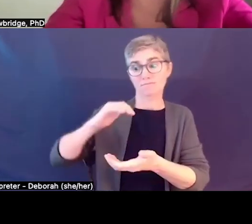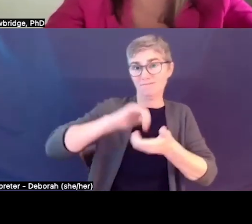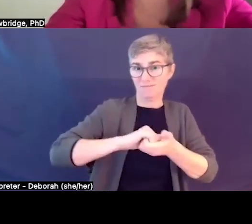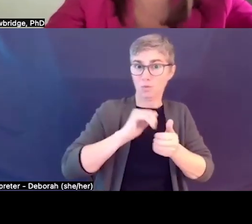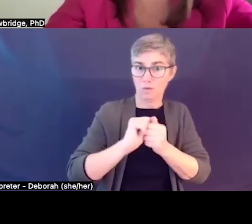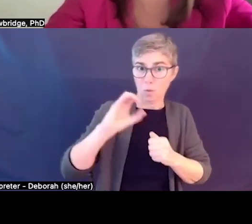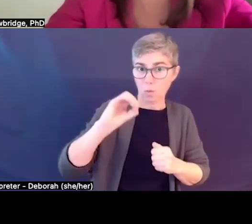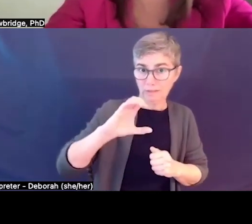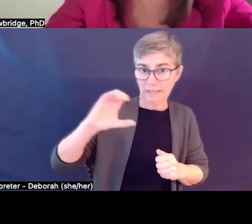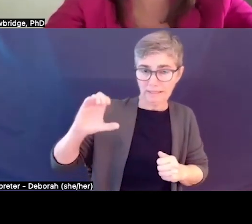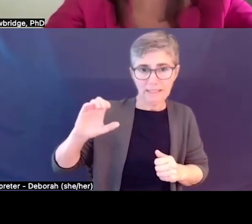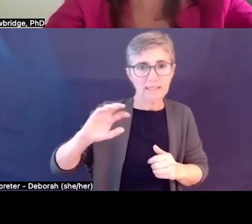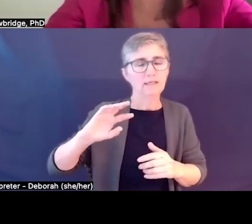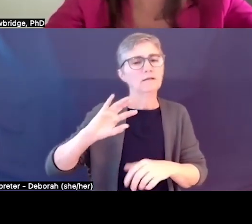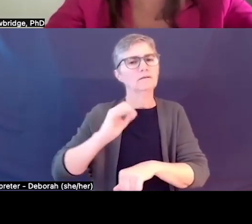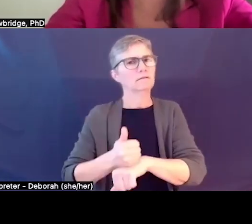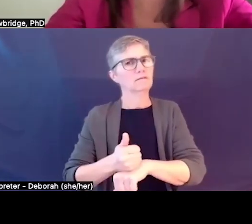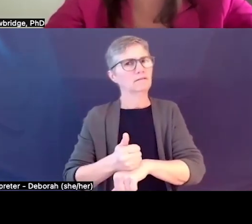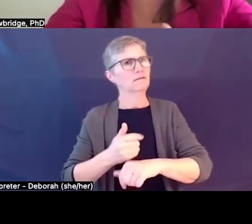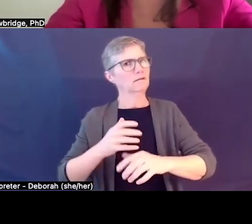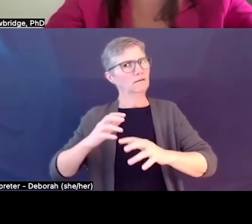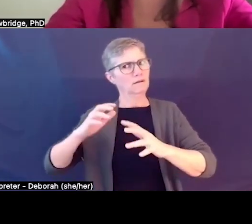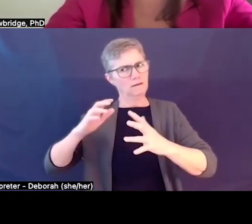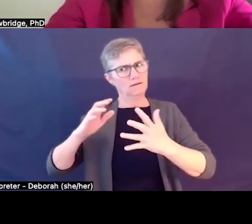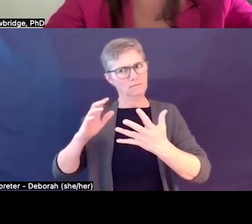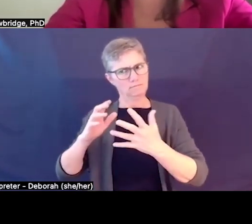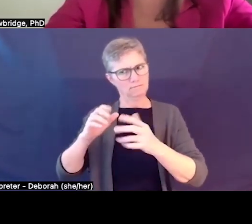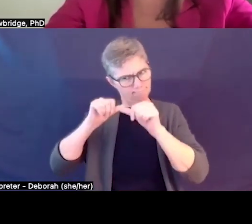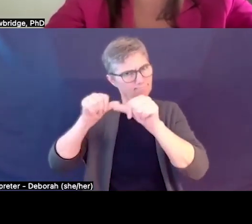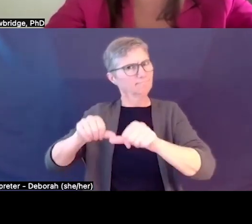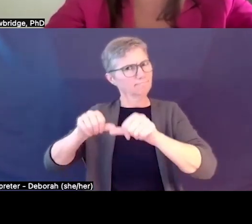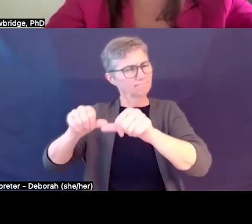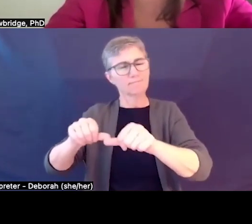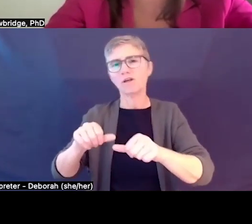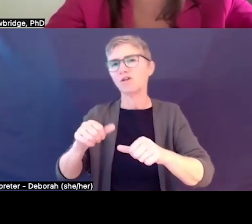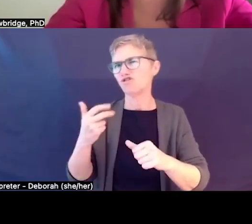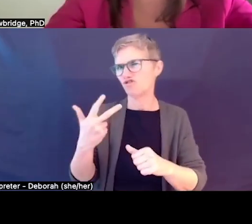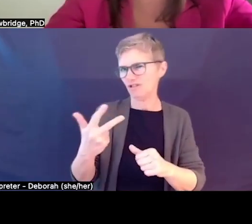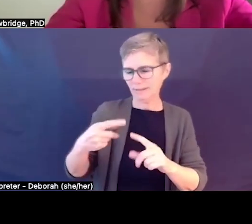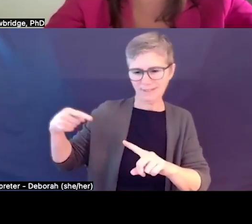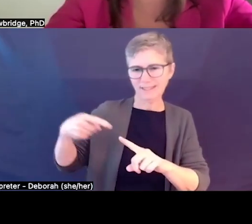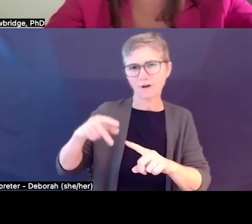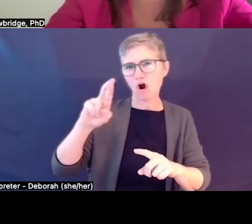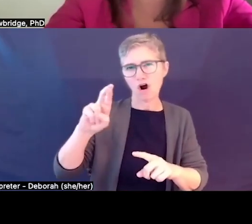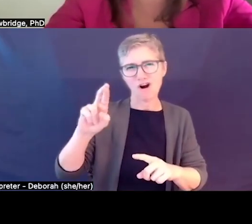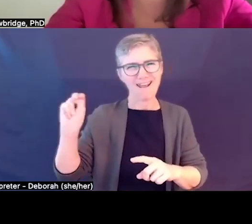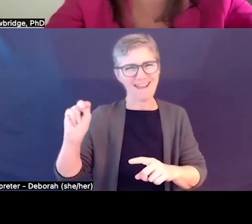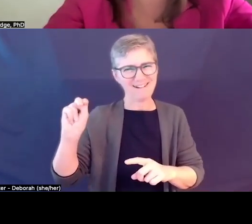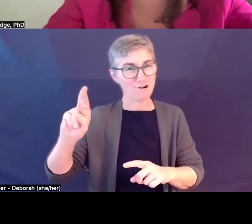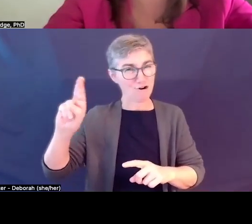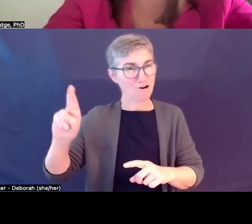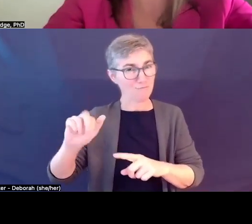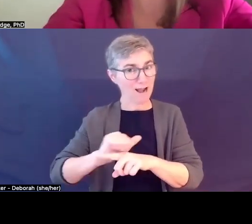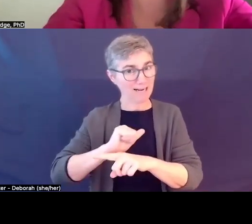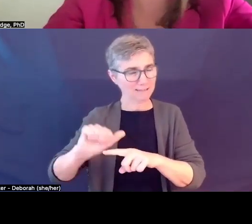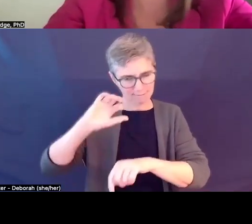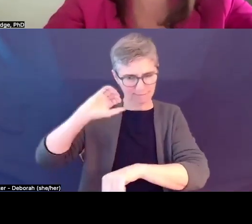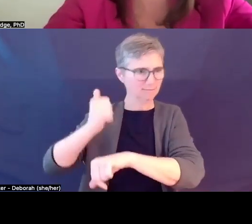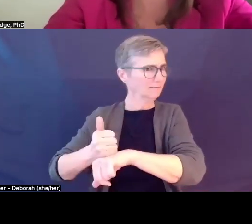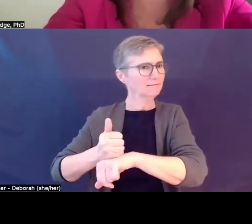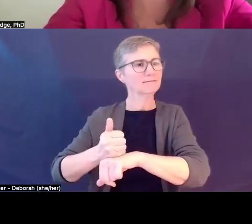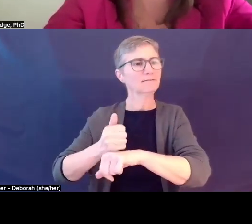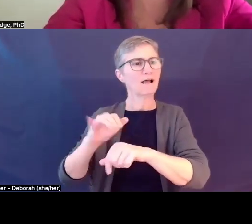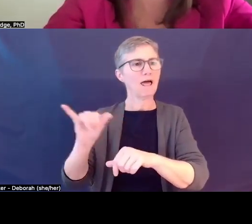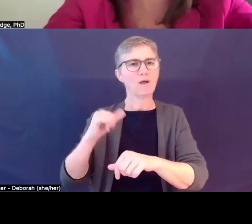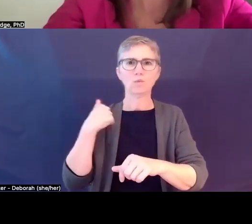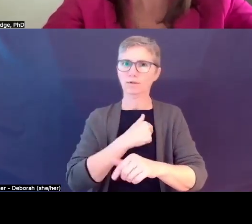support implementation fidelity, or the degree to which 3 specific R&R practices are implemented as they're intended to be within support